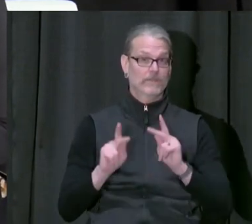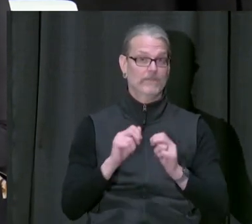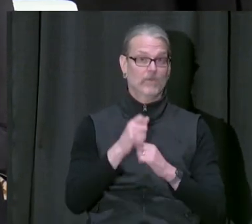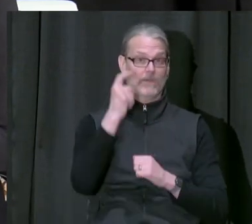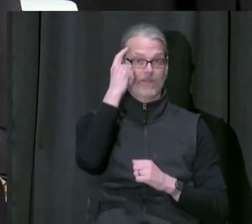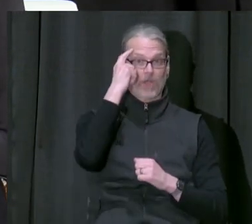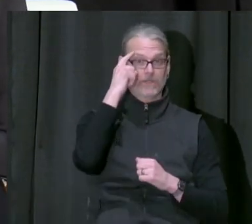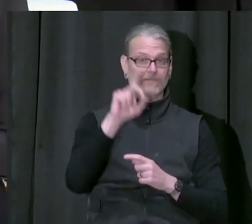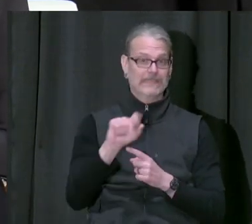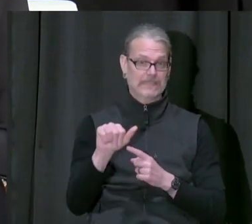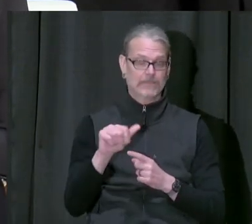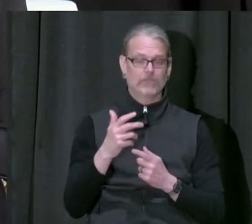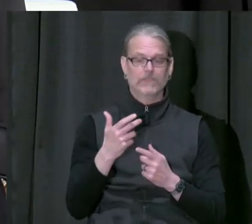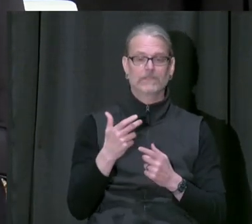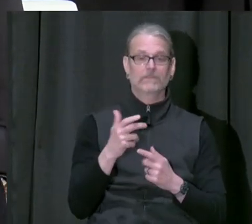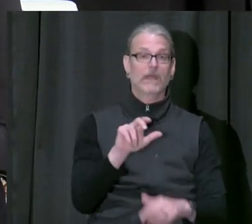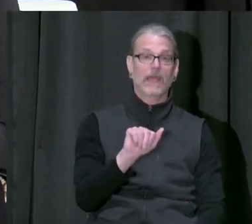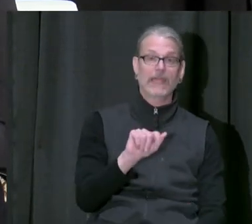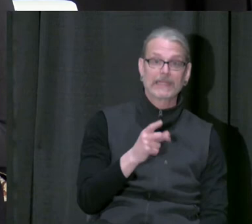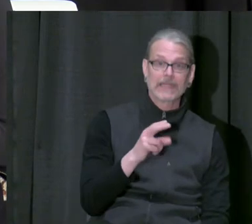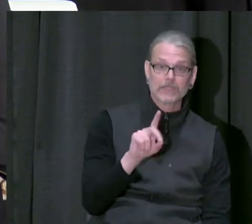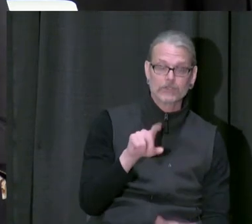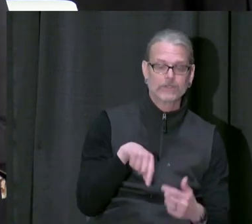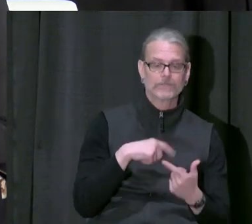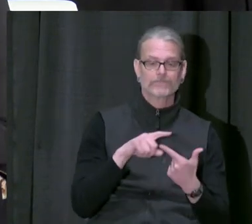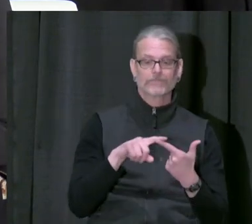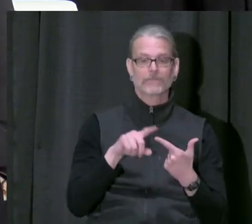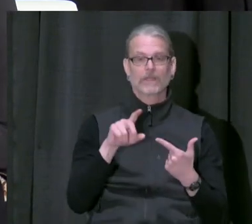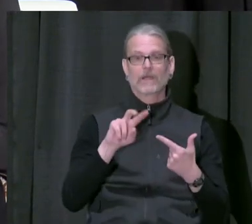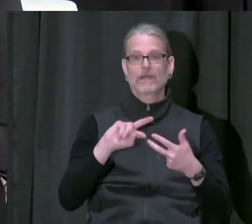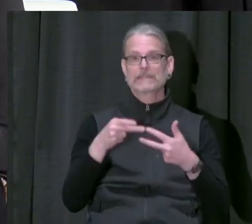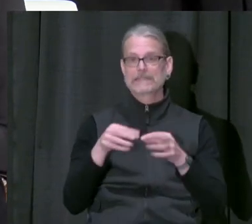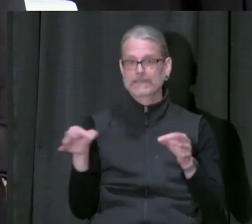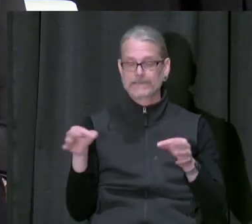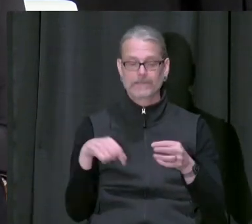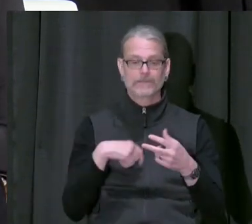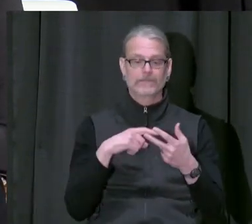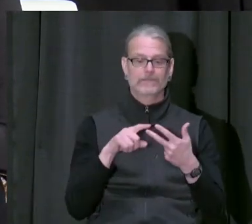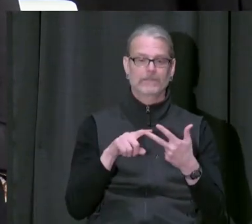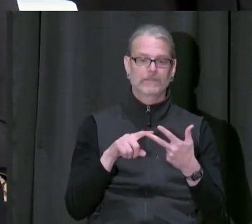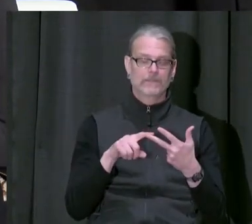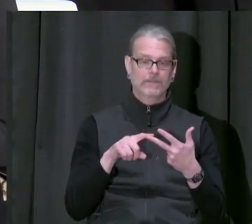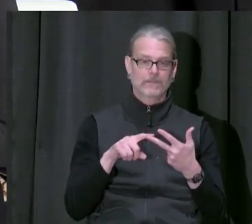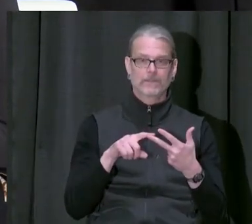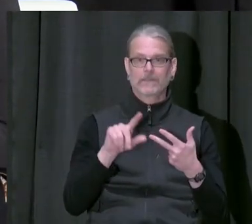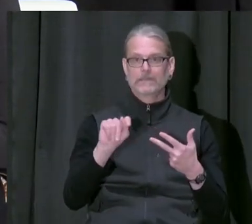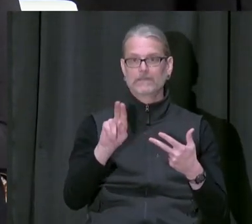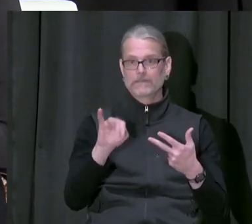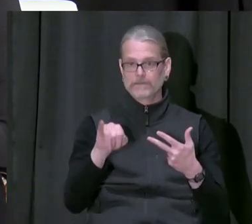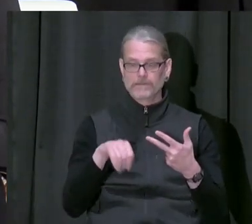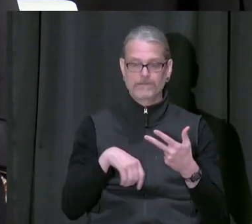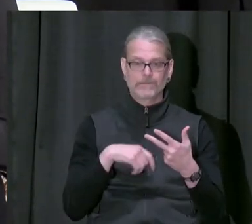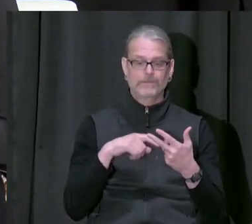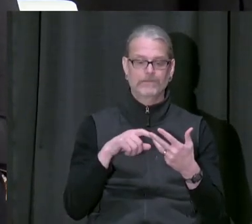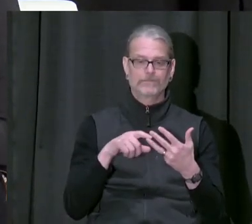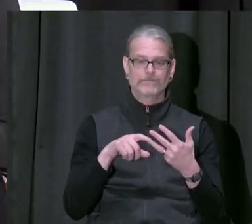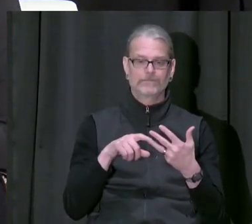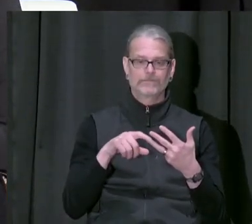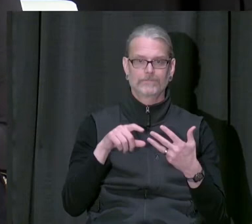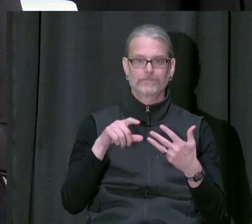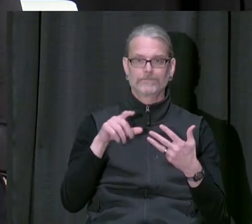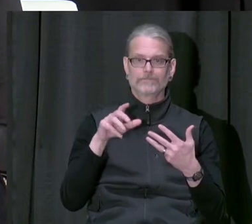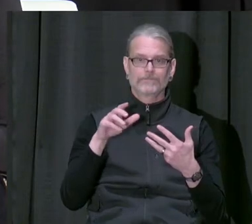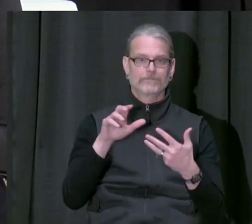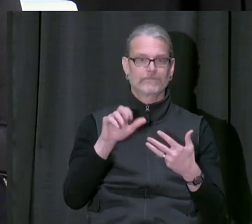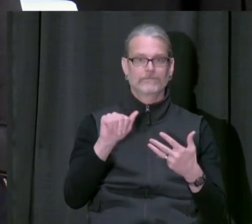cognitive disabilities, whether it's ADHD, dyslexia, traumatic brain injury, autism.